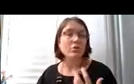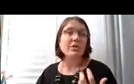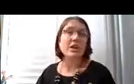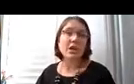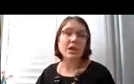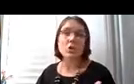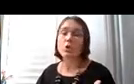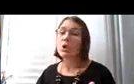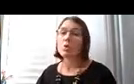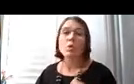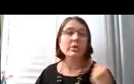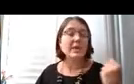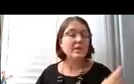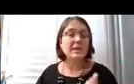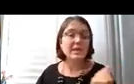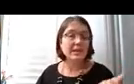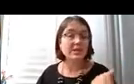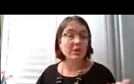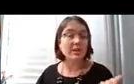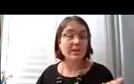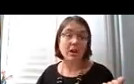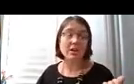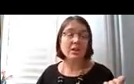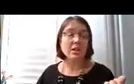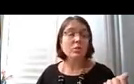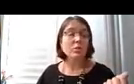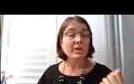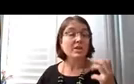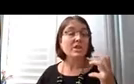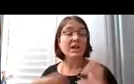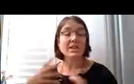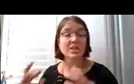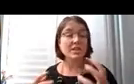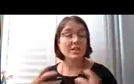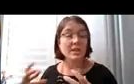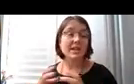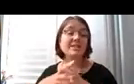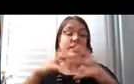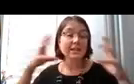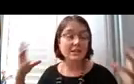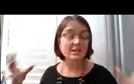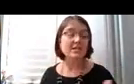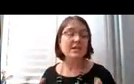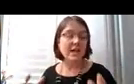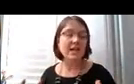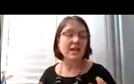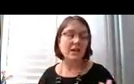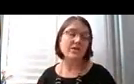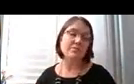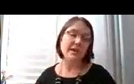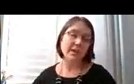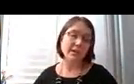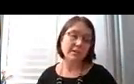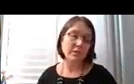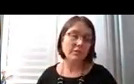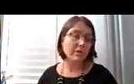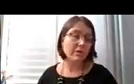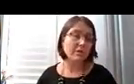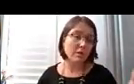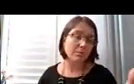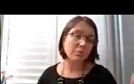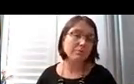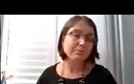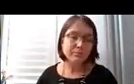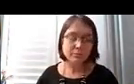in terms of what they're learning or what they think their strengths are with the challenges that sectors at large may face. So